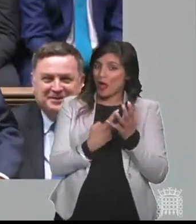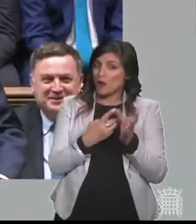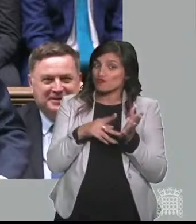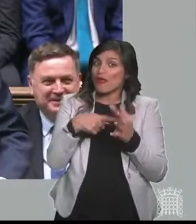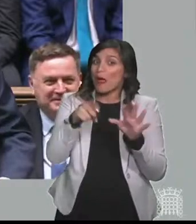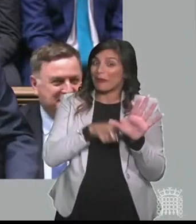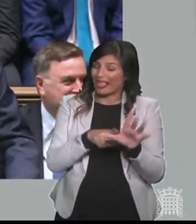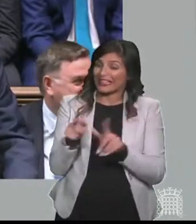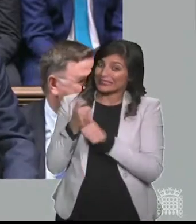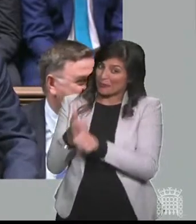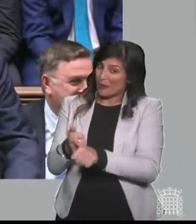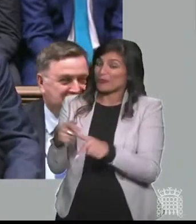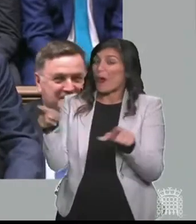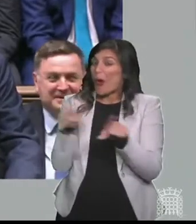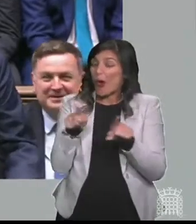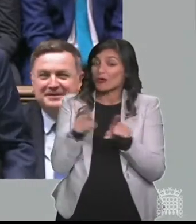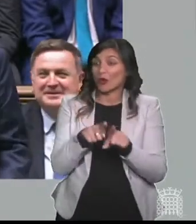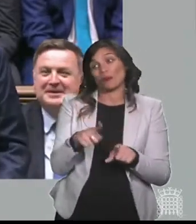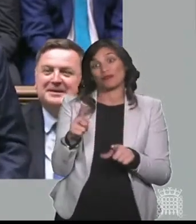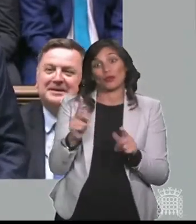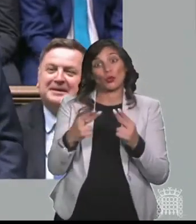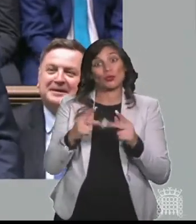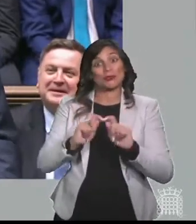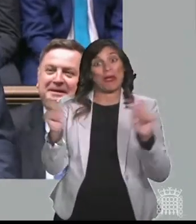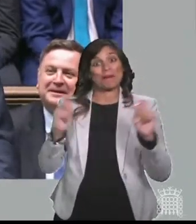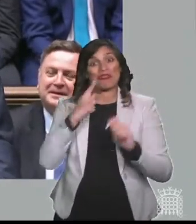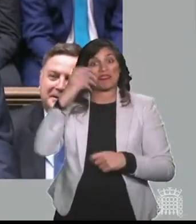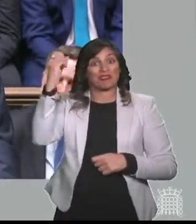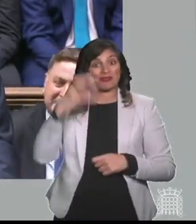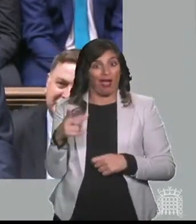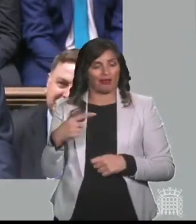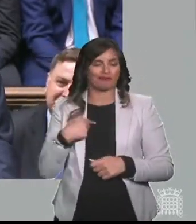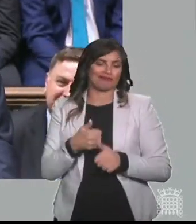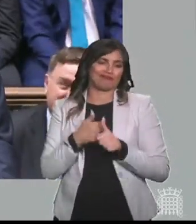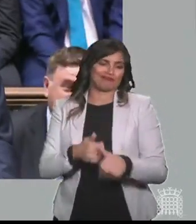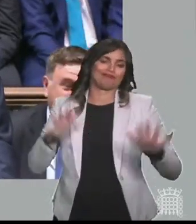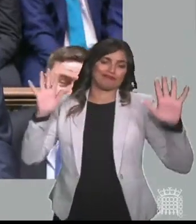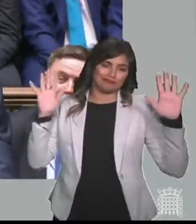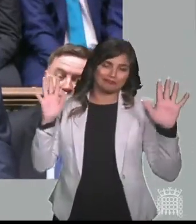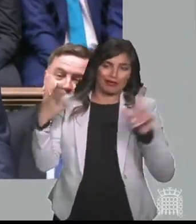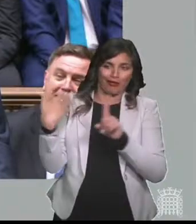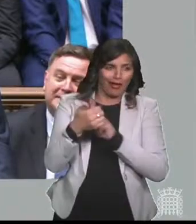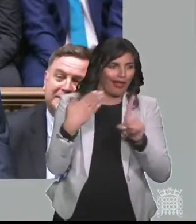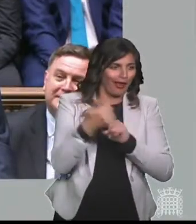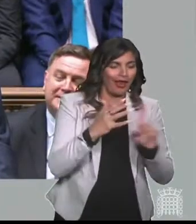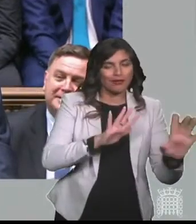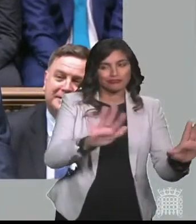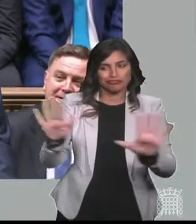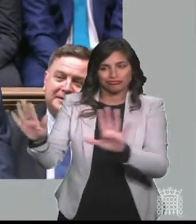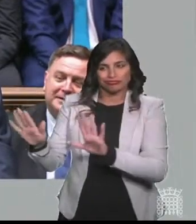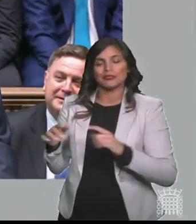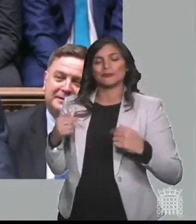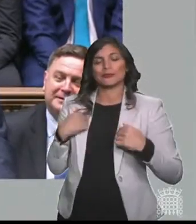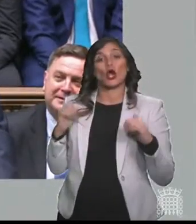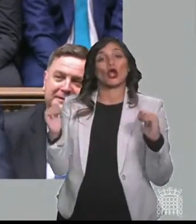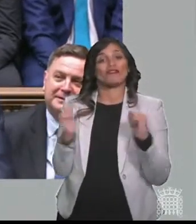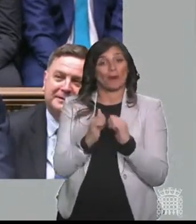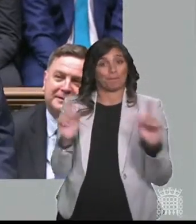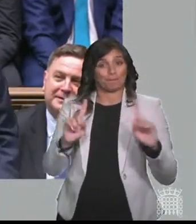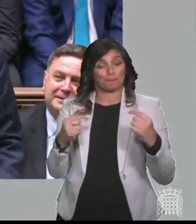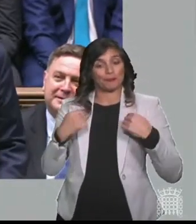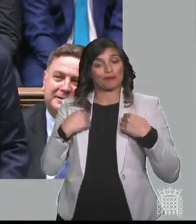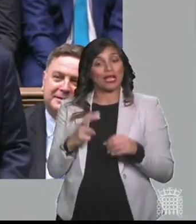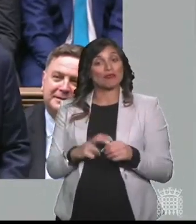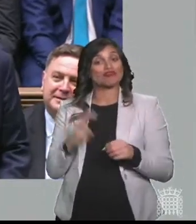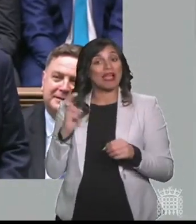indeed to the Sun newspaper. So, as well as confirming our Brexit pubs guarantee, which